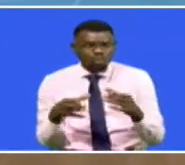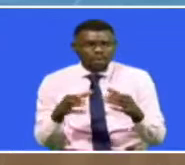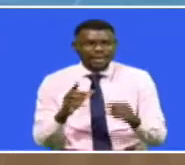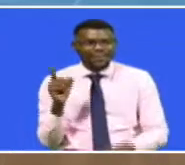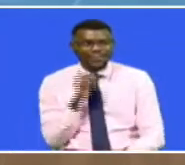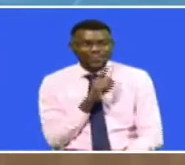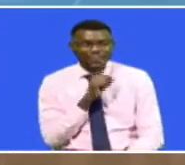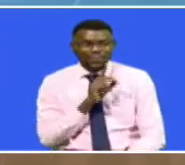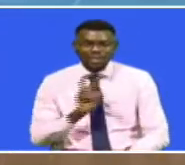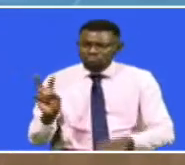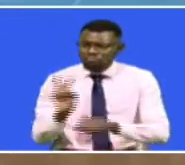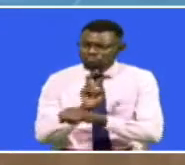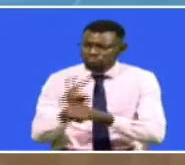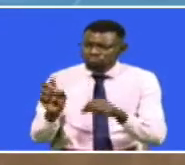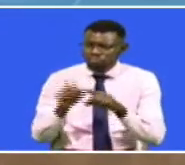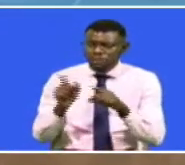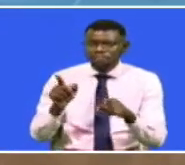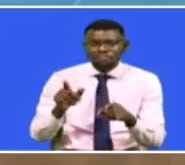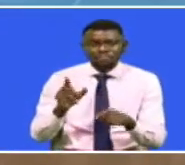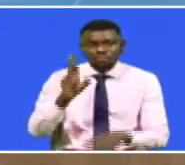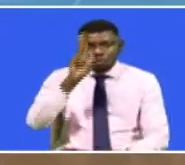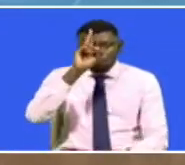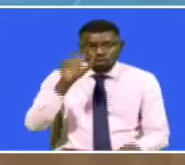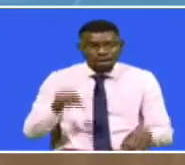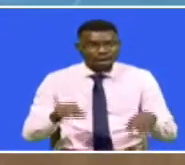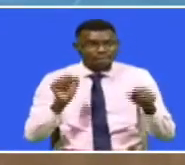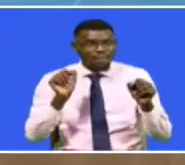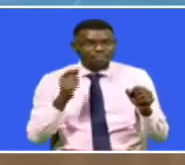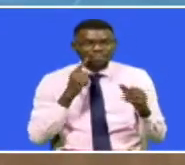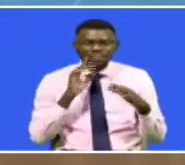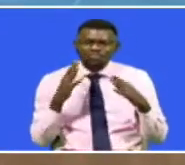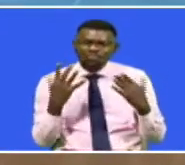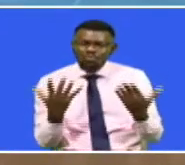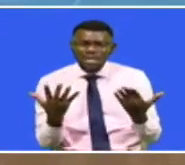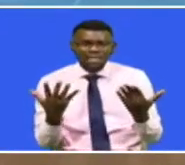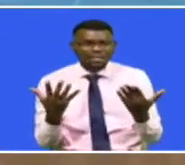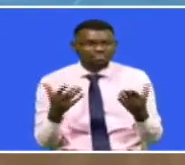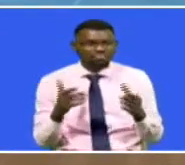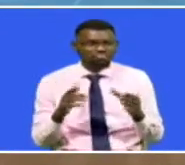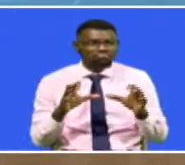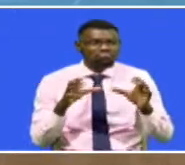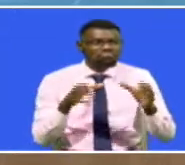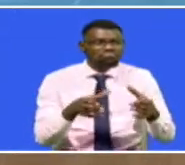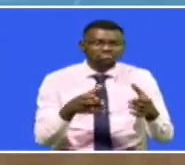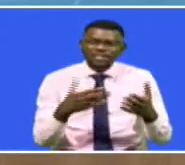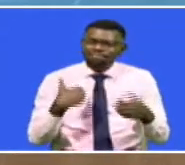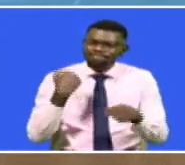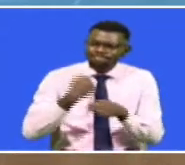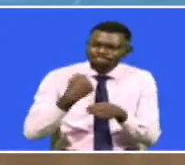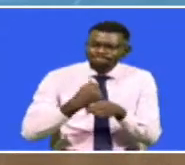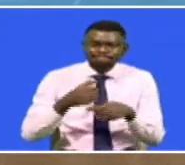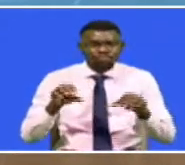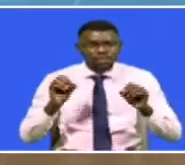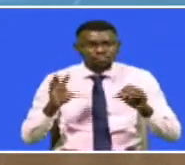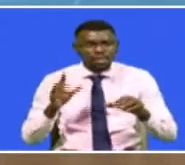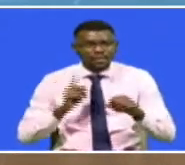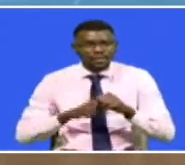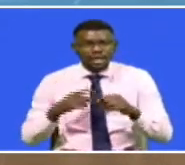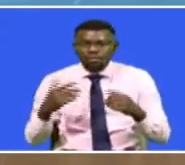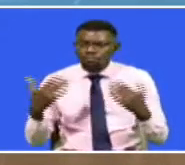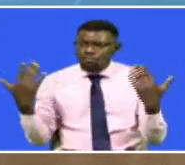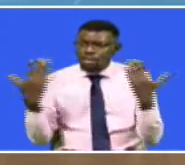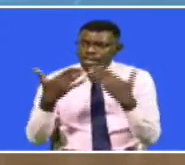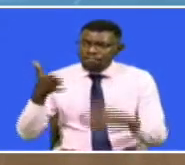Now, the regional police boss has also cautioned bar and club owners not to operate into late hours as they risk losing